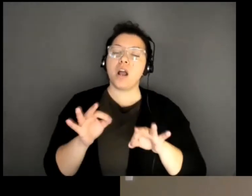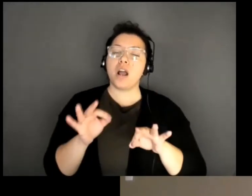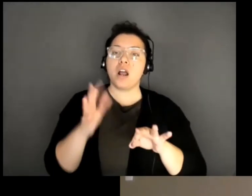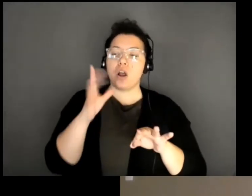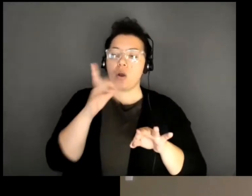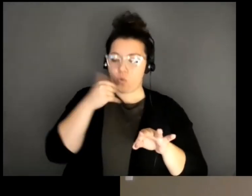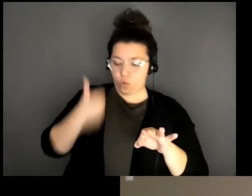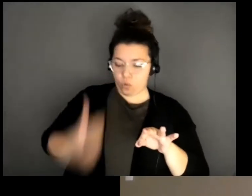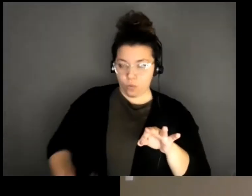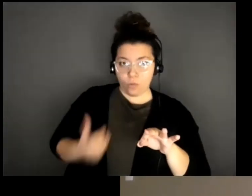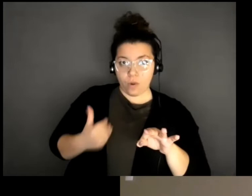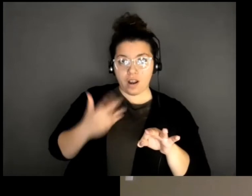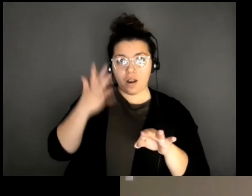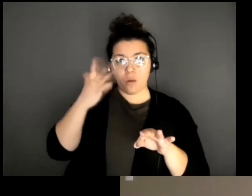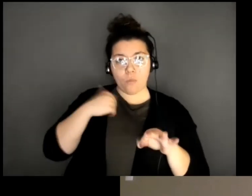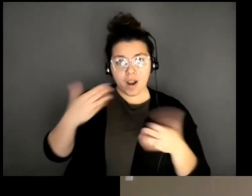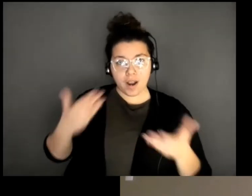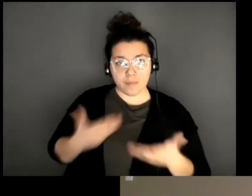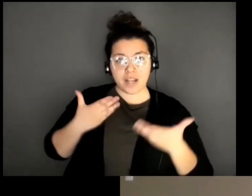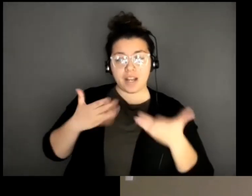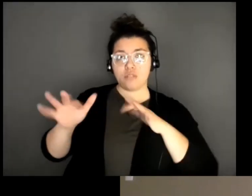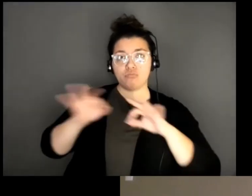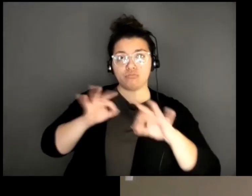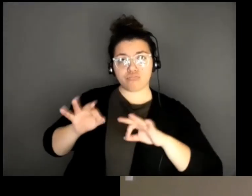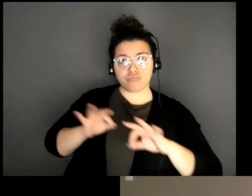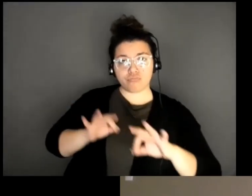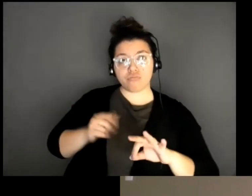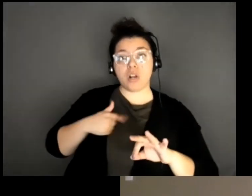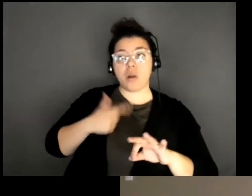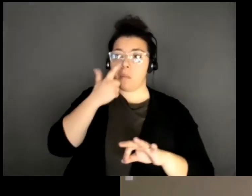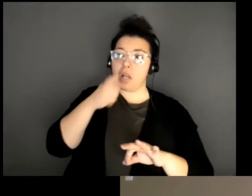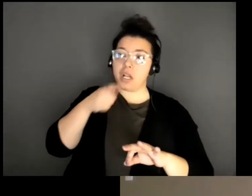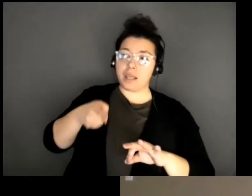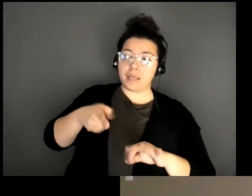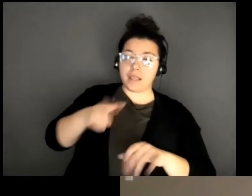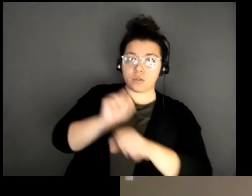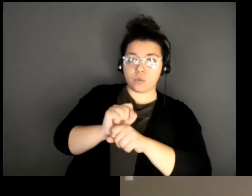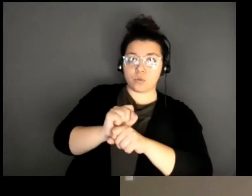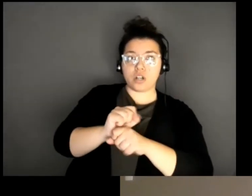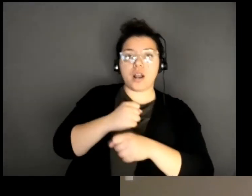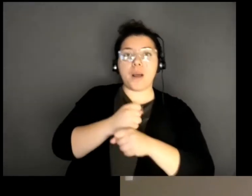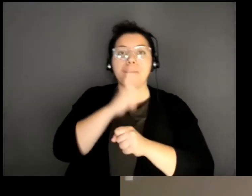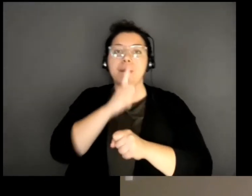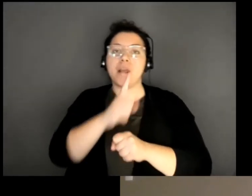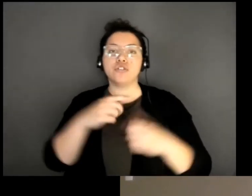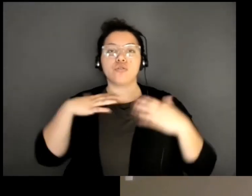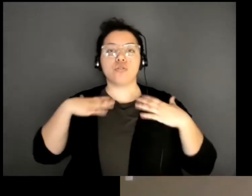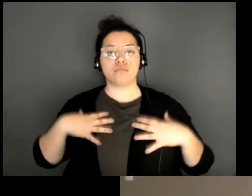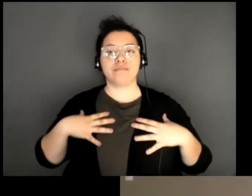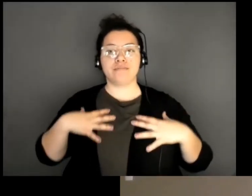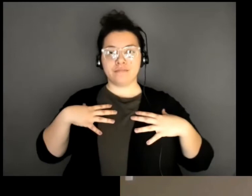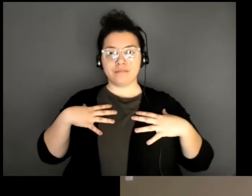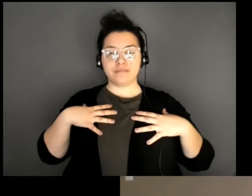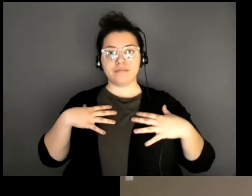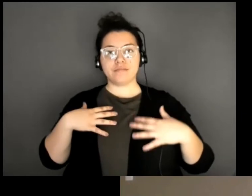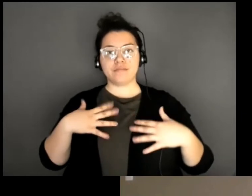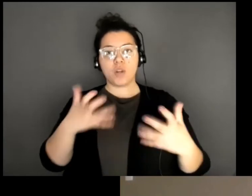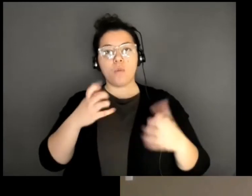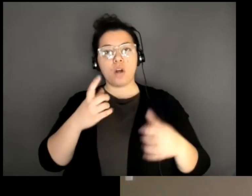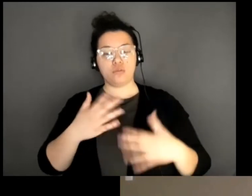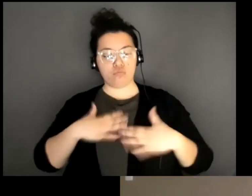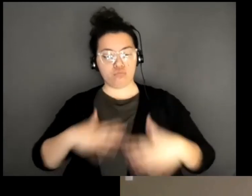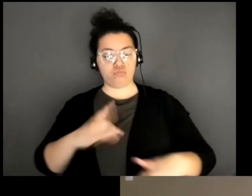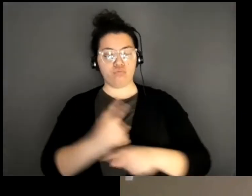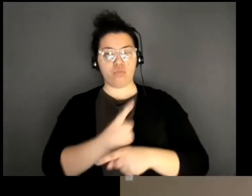You are somebody that's interested in working in that environment. Make sure you're standing up straight, right? Right. Basics, right? You're dressed